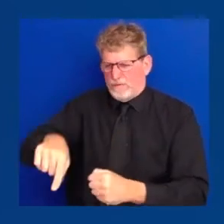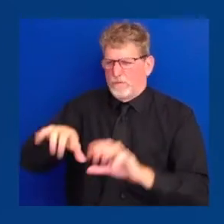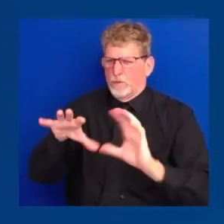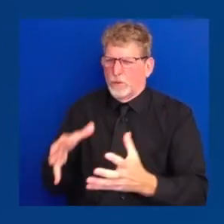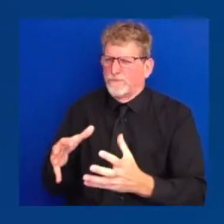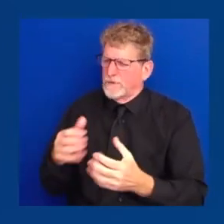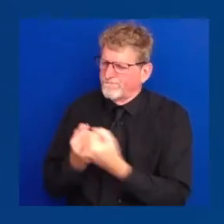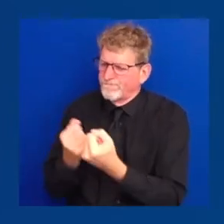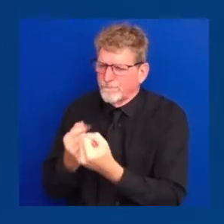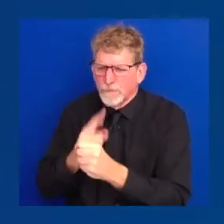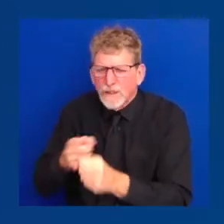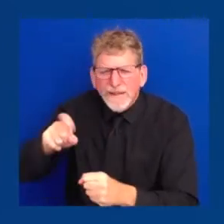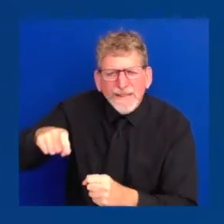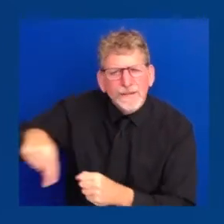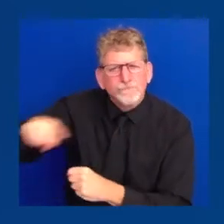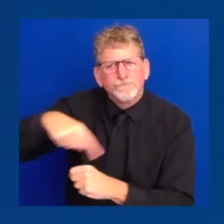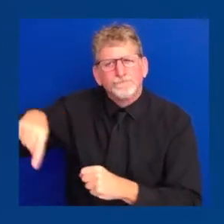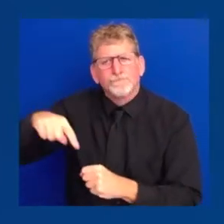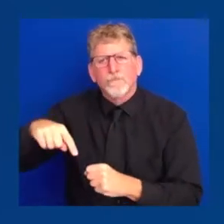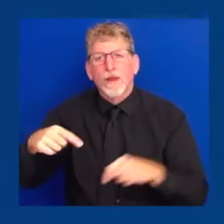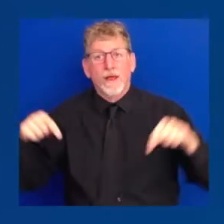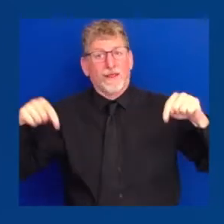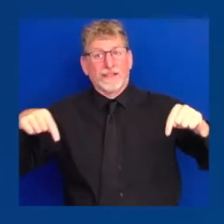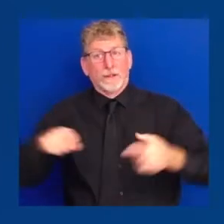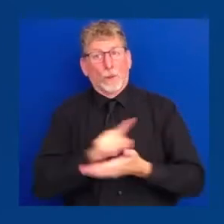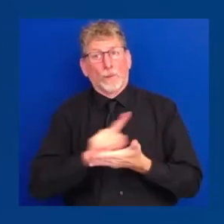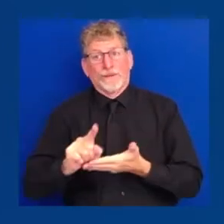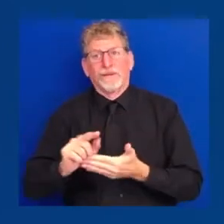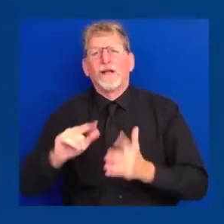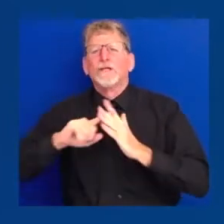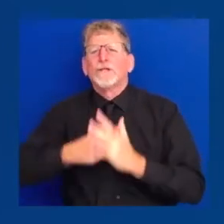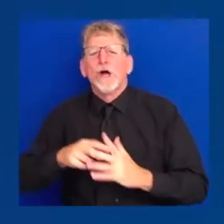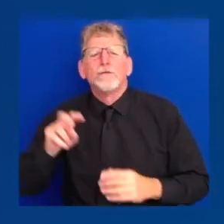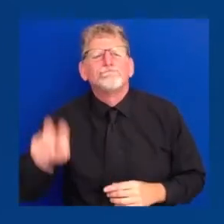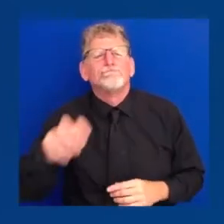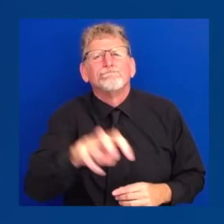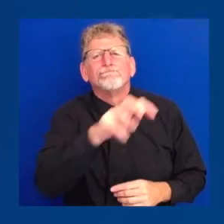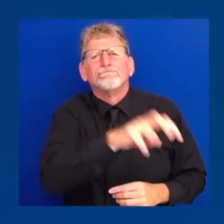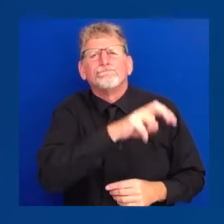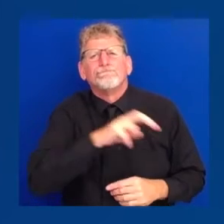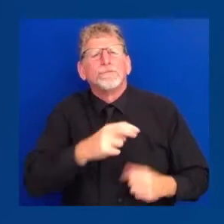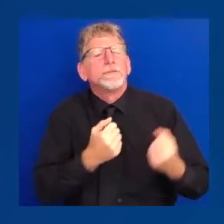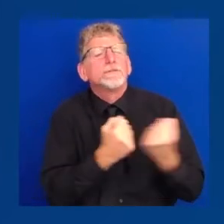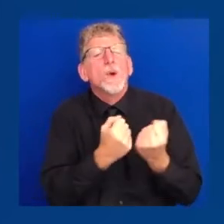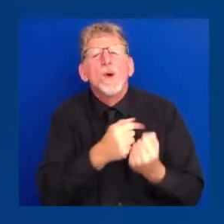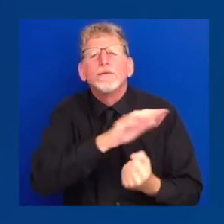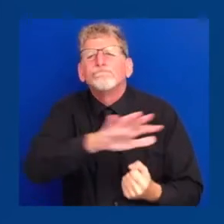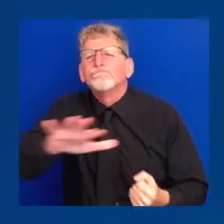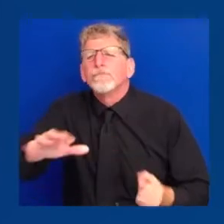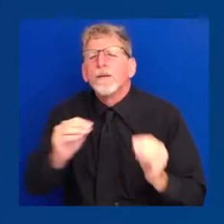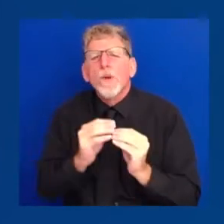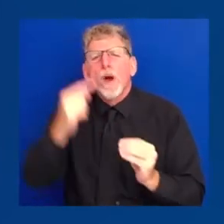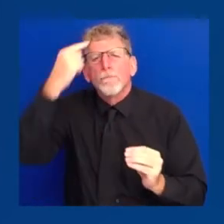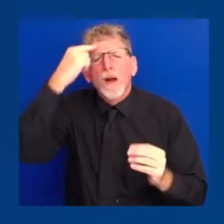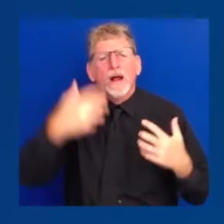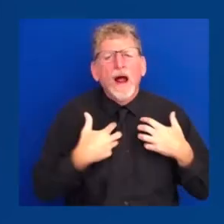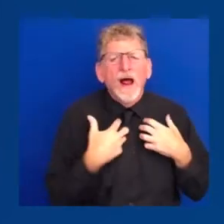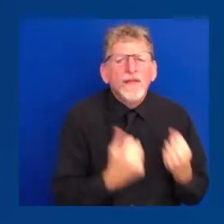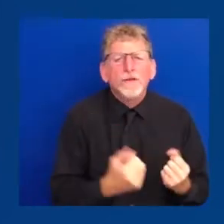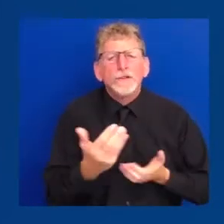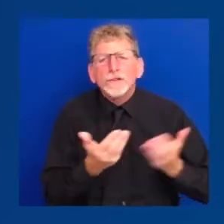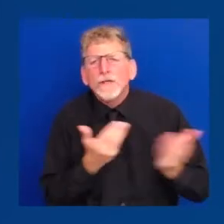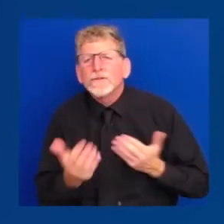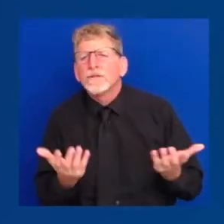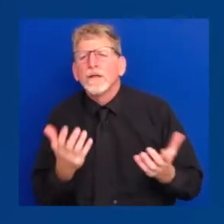to strengthen mental and behavioral health services. We want to engage communities to hear how we can best support Americans who've been hit